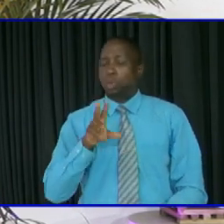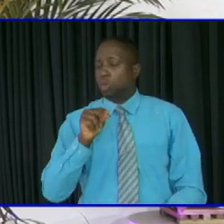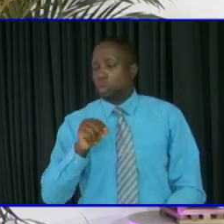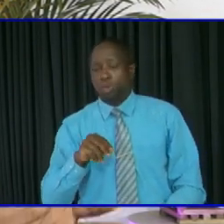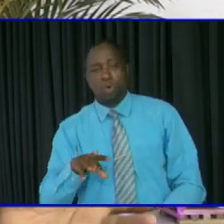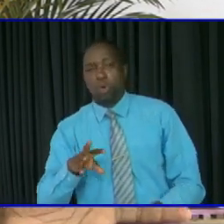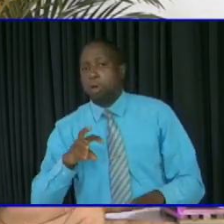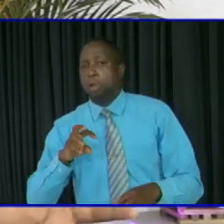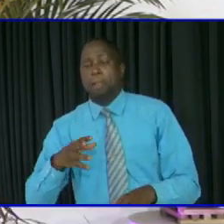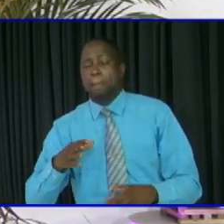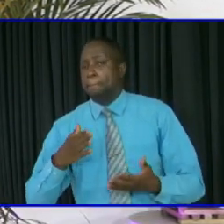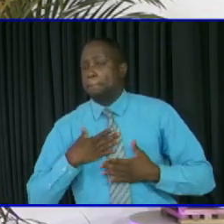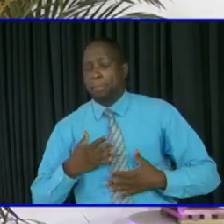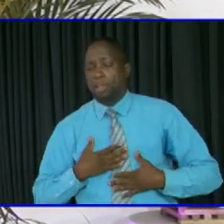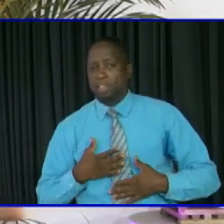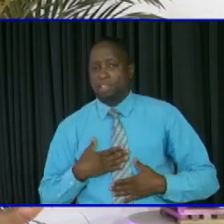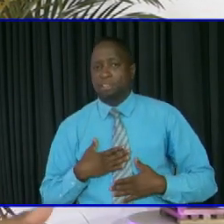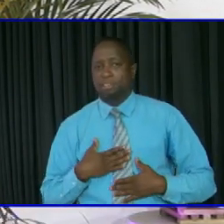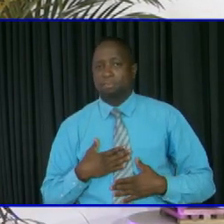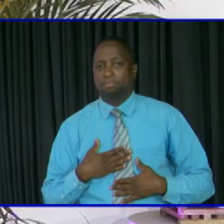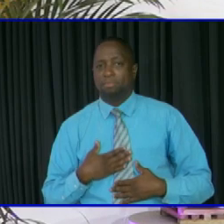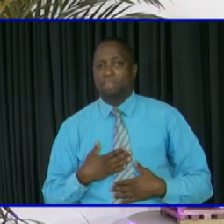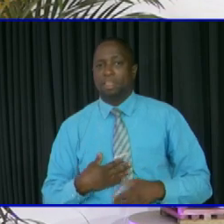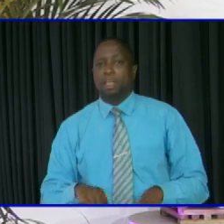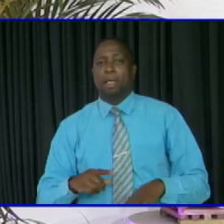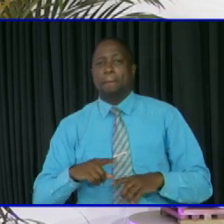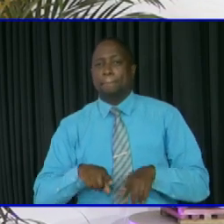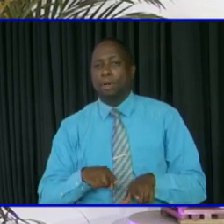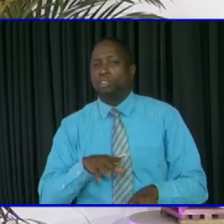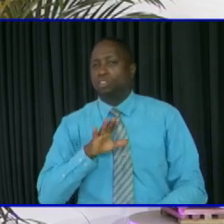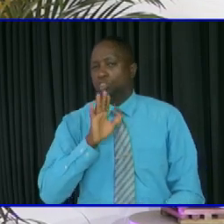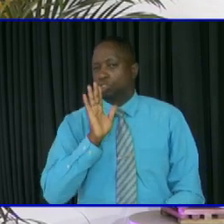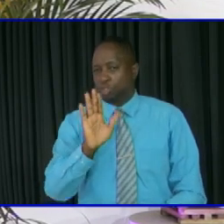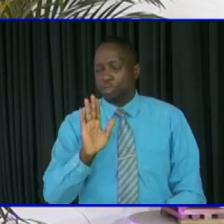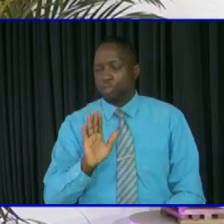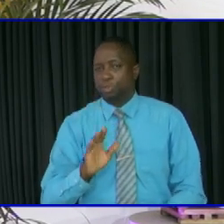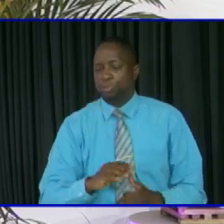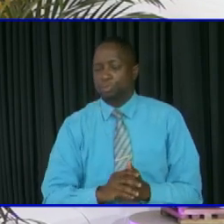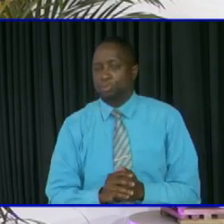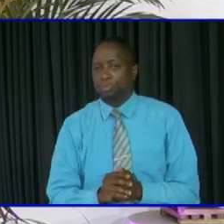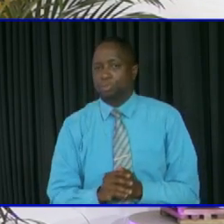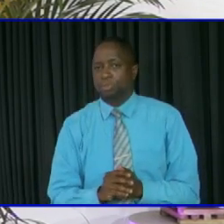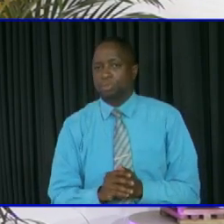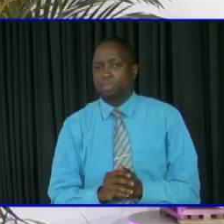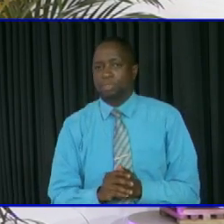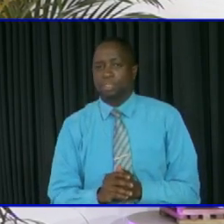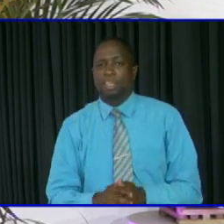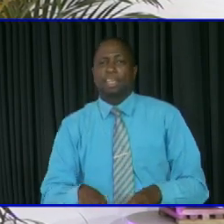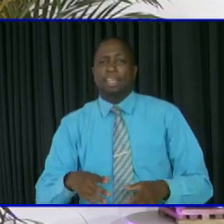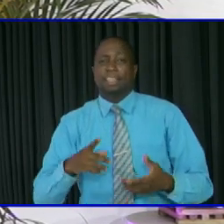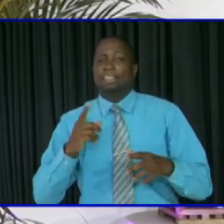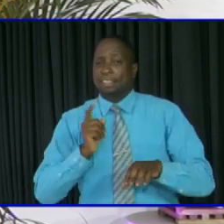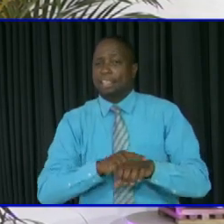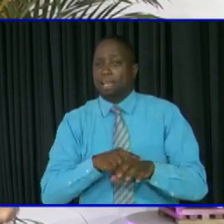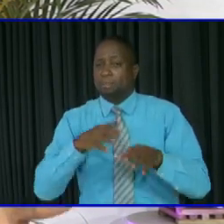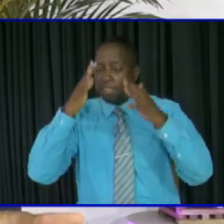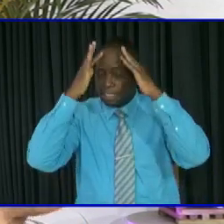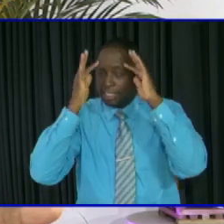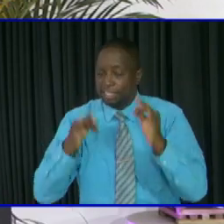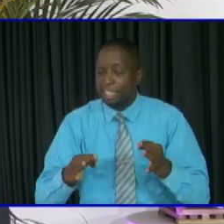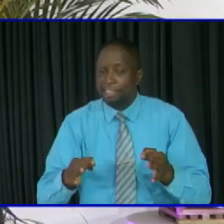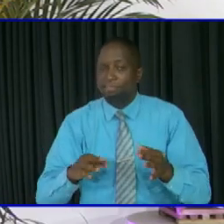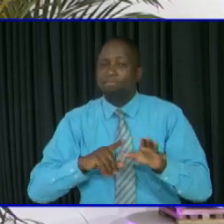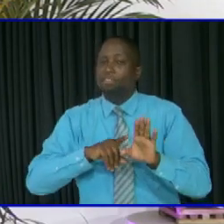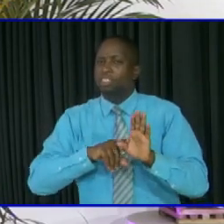saying, it's time for you to forsake your sinful ways. It's time for you to decide to start a new way of life